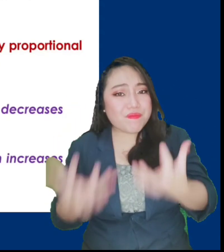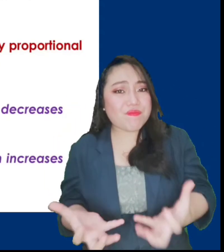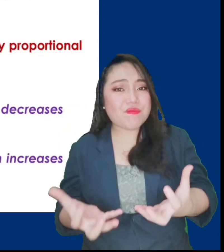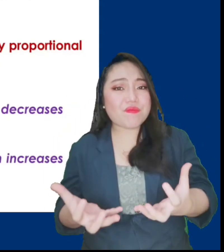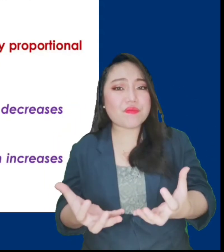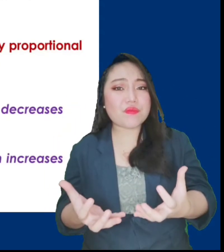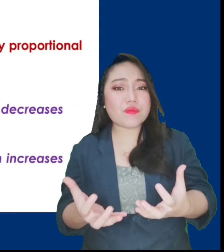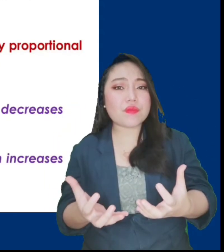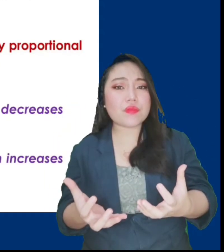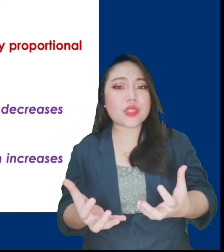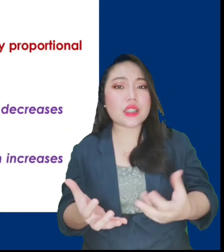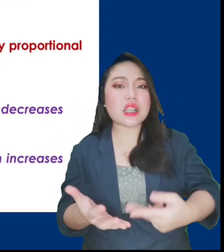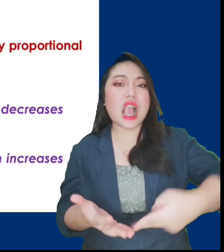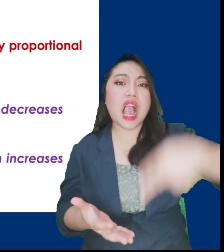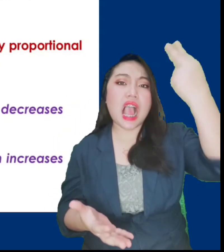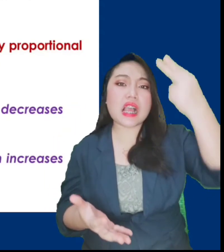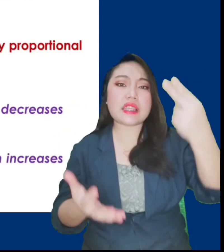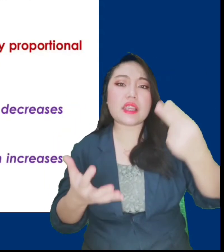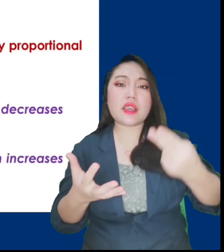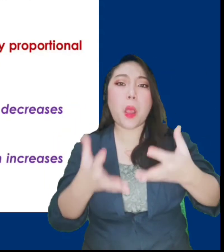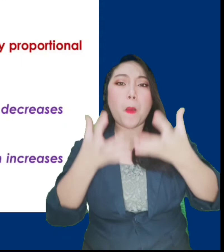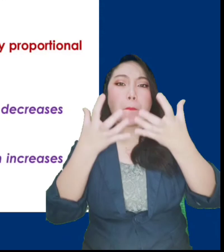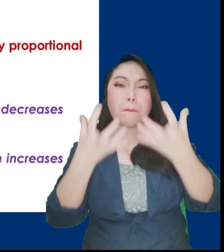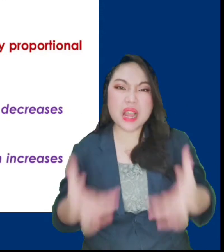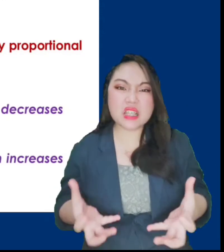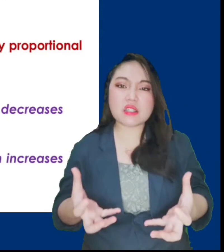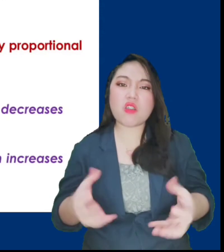mass increases,